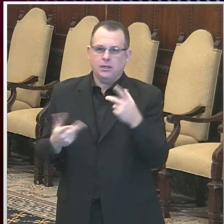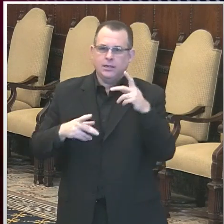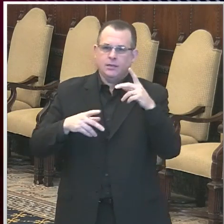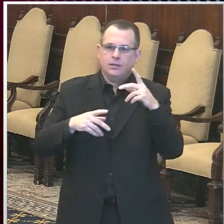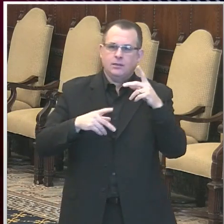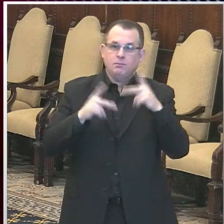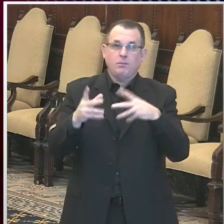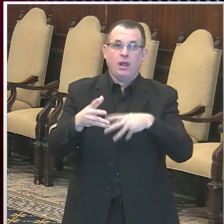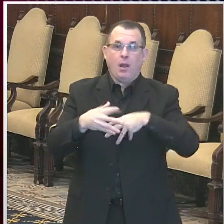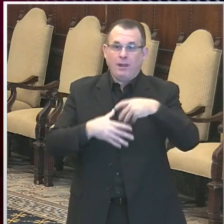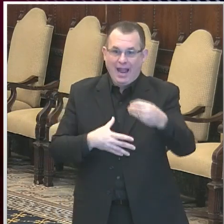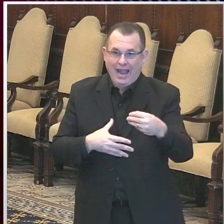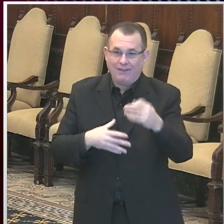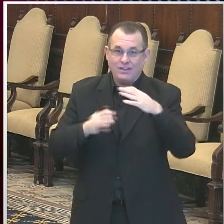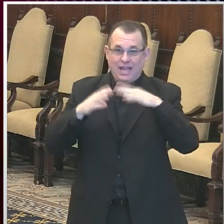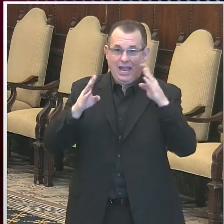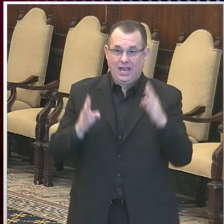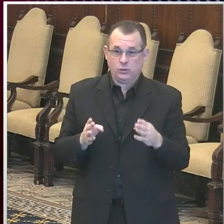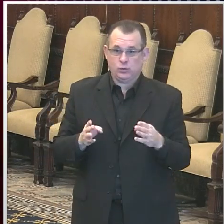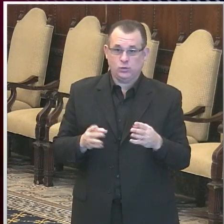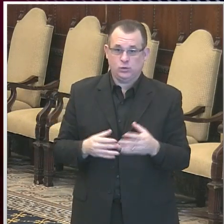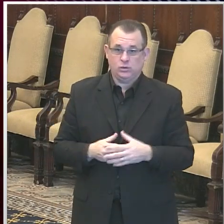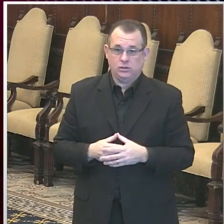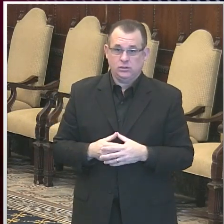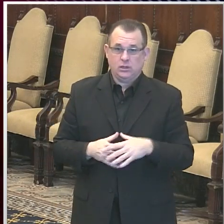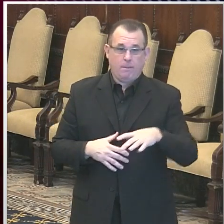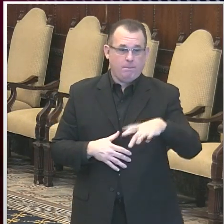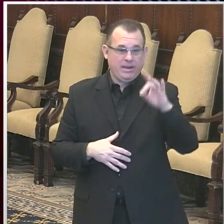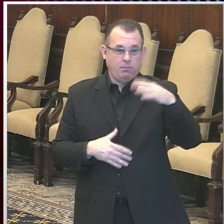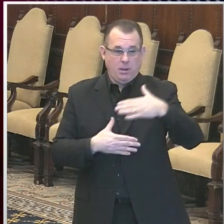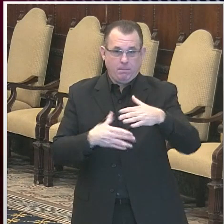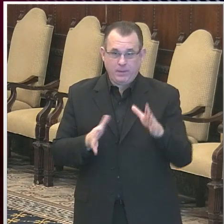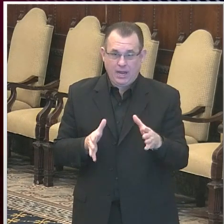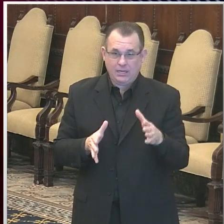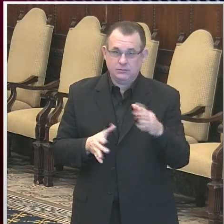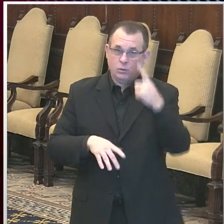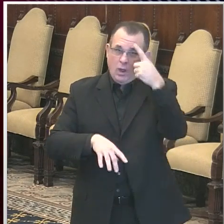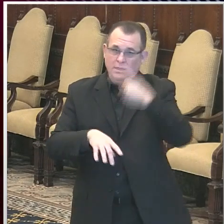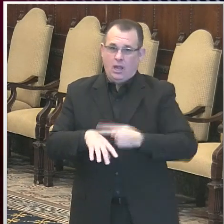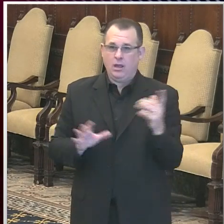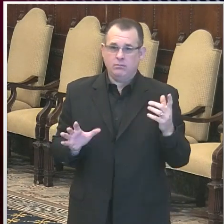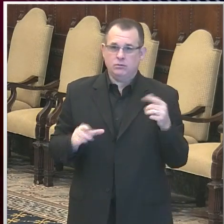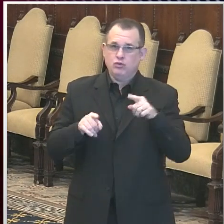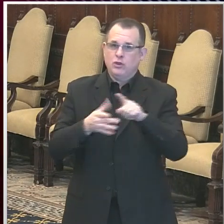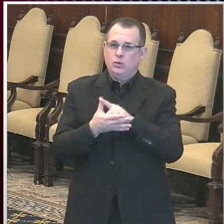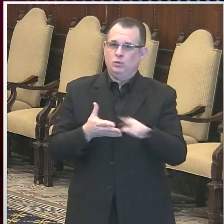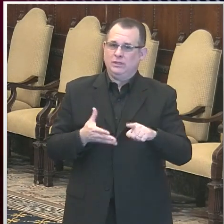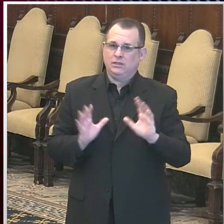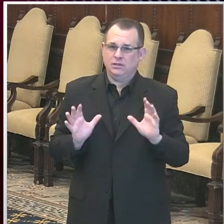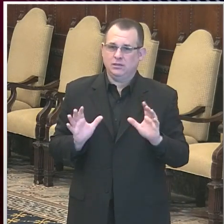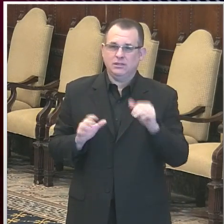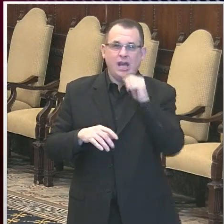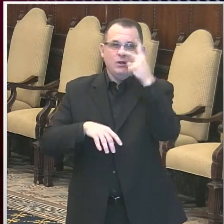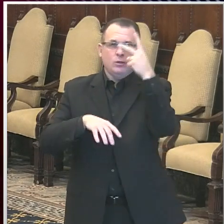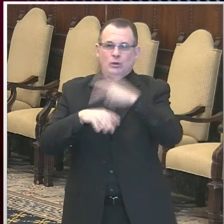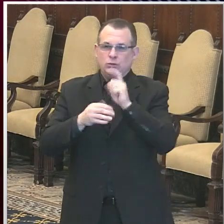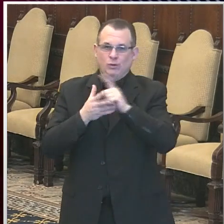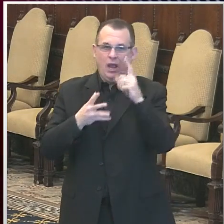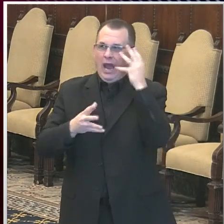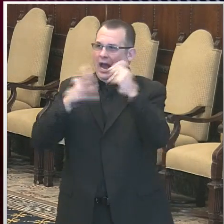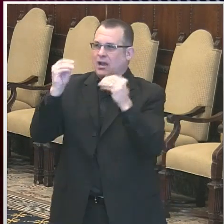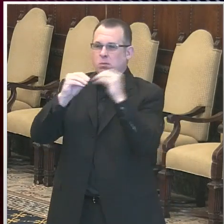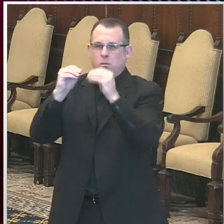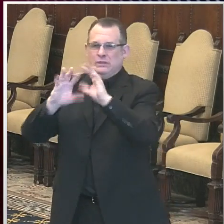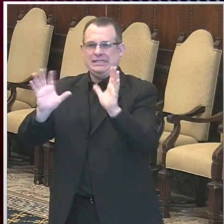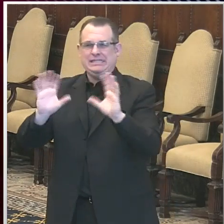their homes to pick up those boxes just once during the week rather than twice. Again, the same amount of food is being